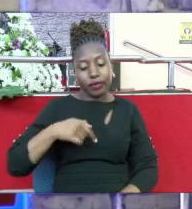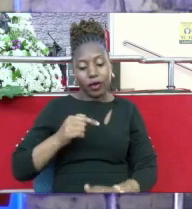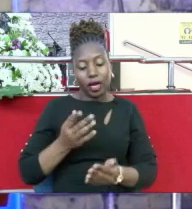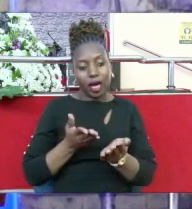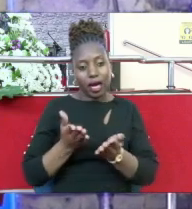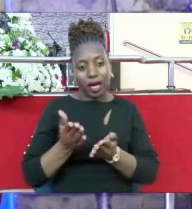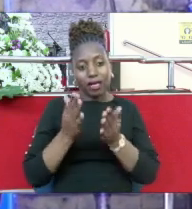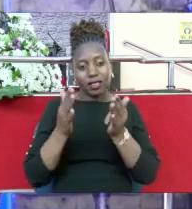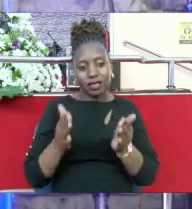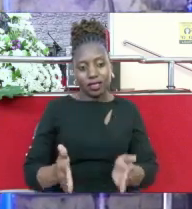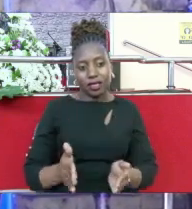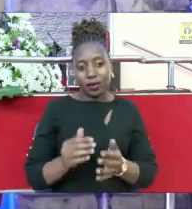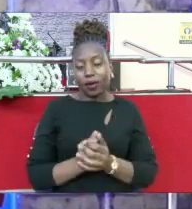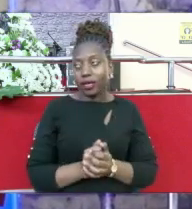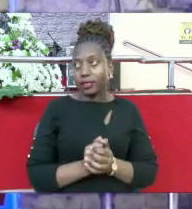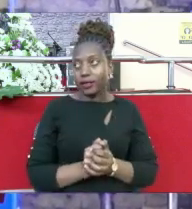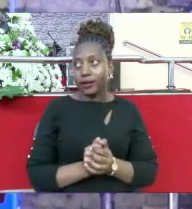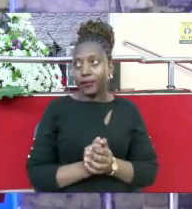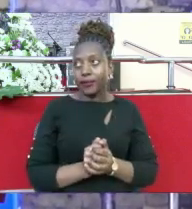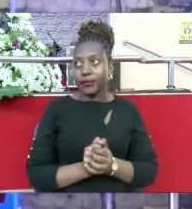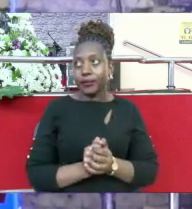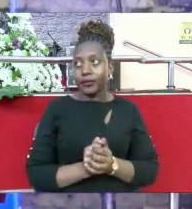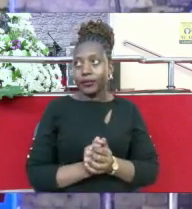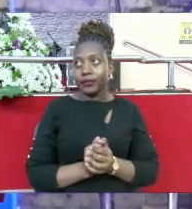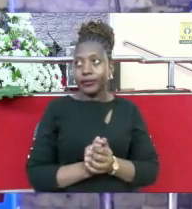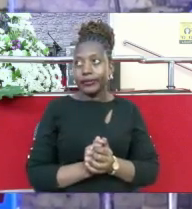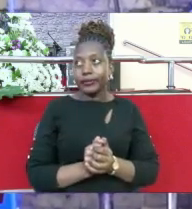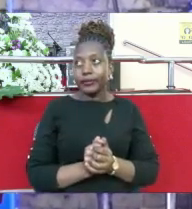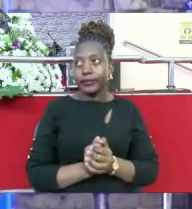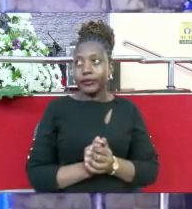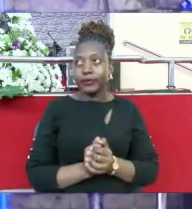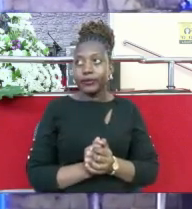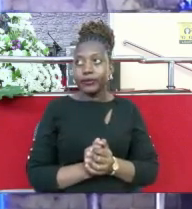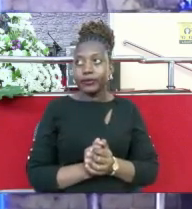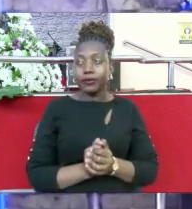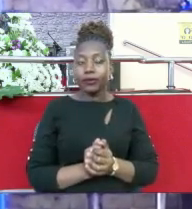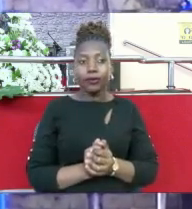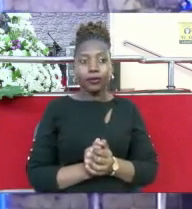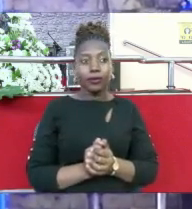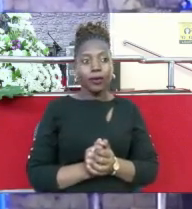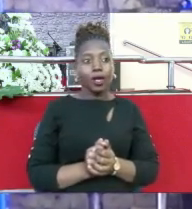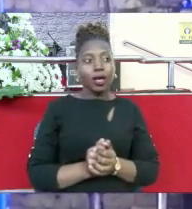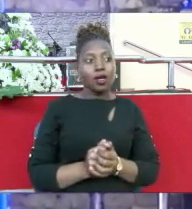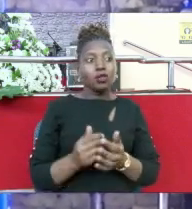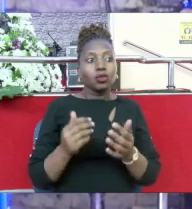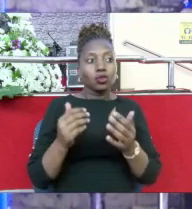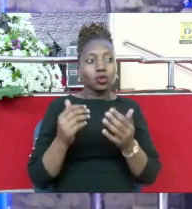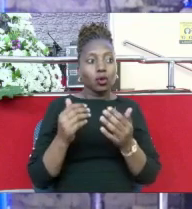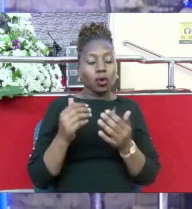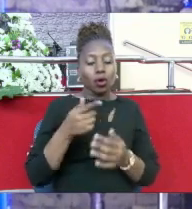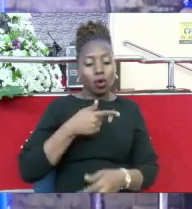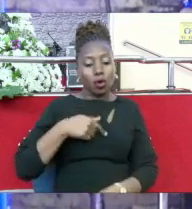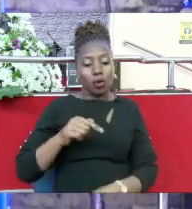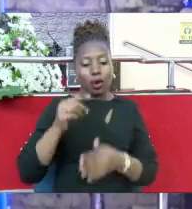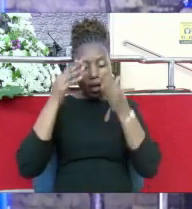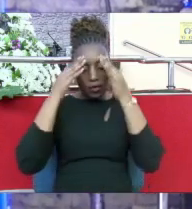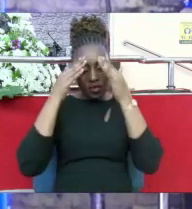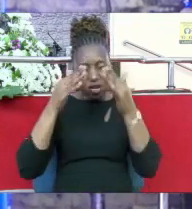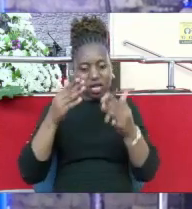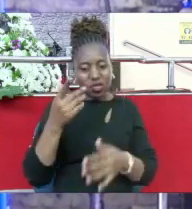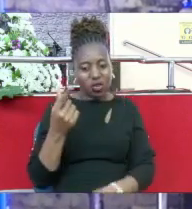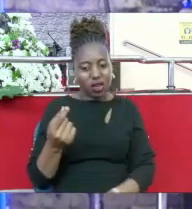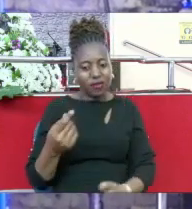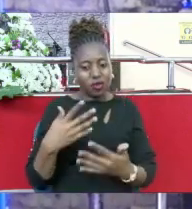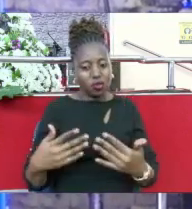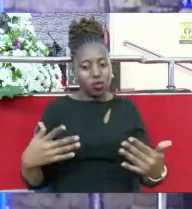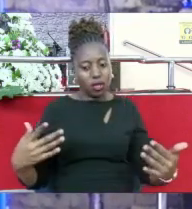ya jukumu kuu na sisi ni shemanzi juu ya hilo jukumu kuu. So there are a few things we look at when we are looking at stewardship. Kuna mambo kadhaa